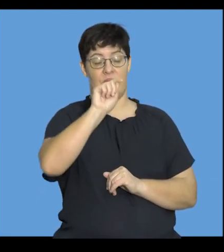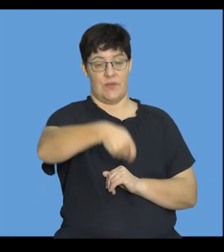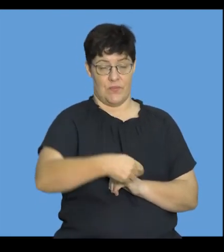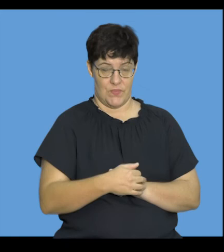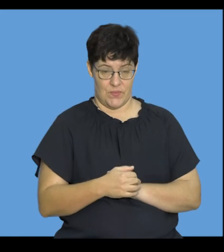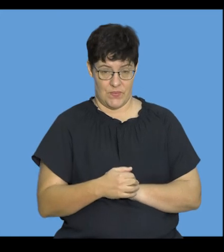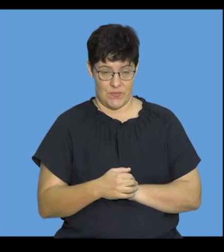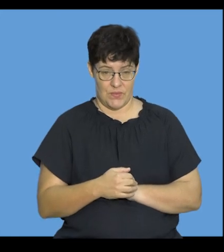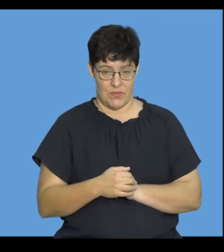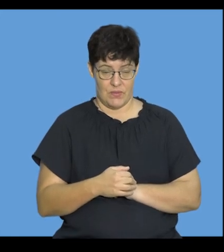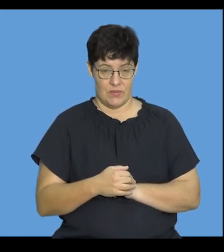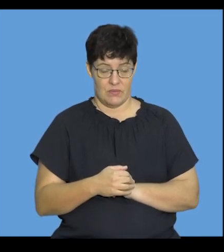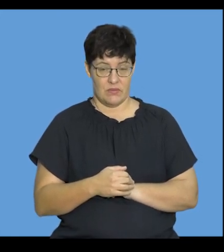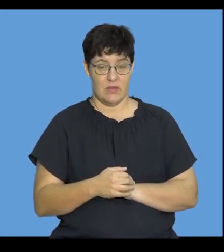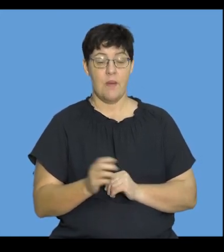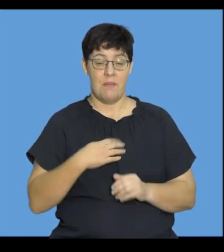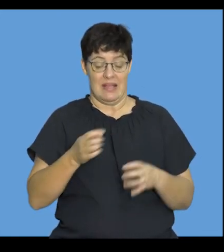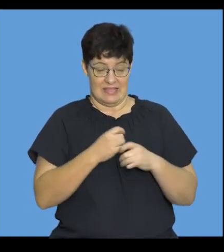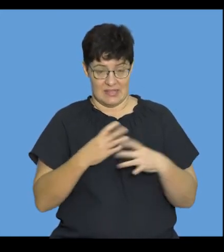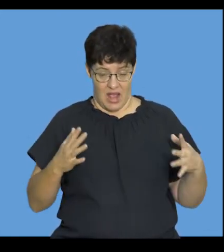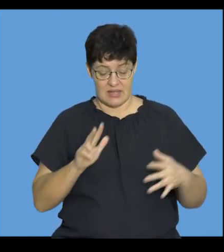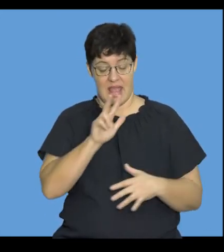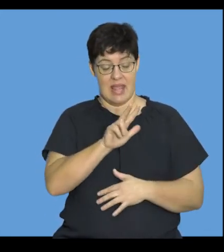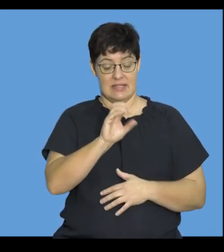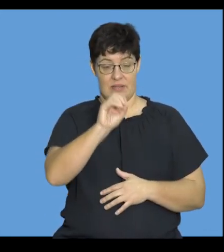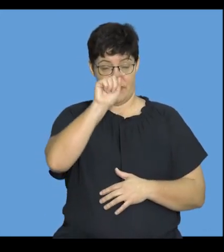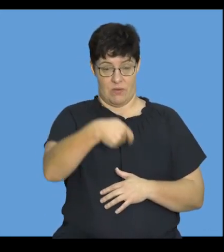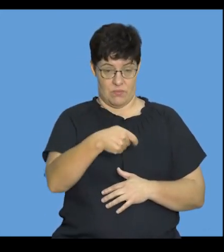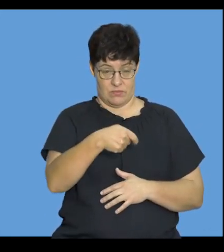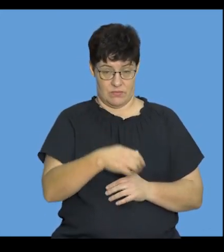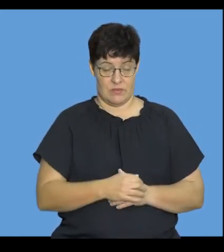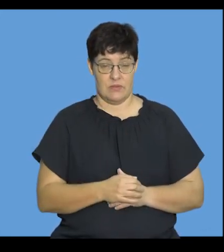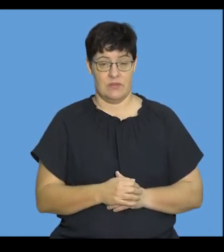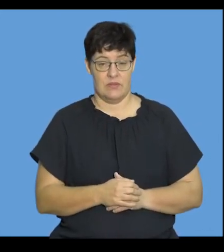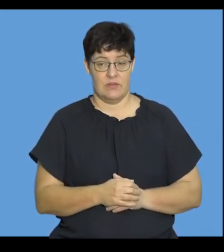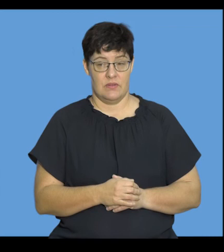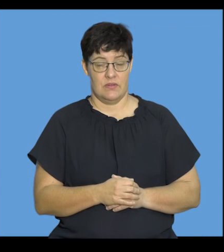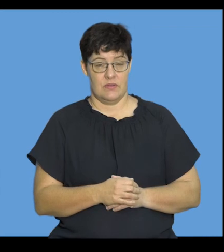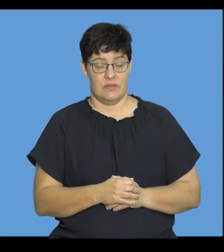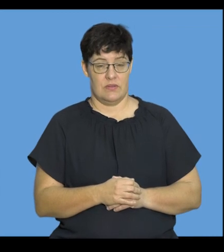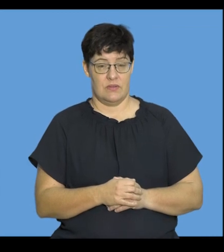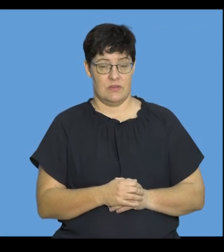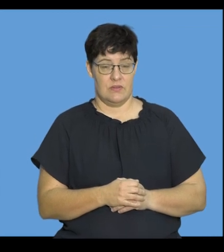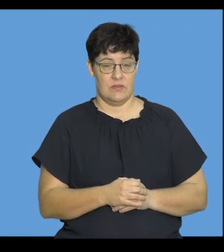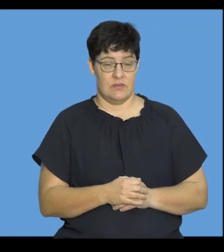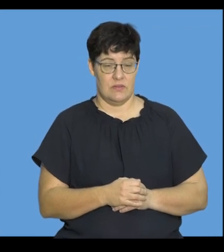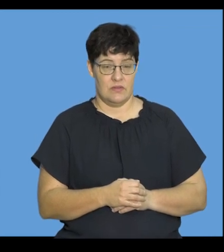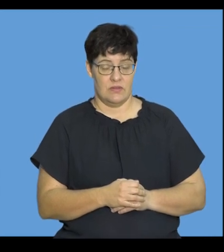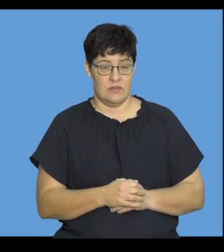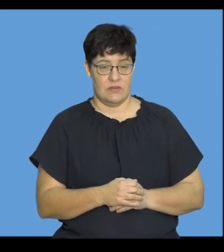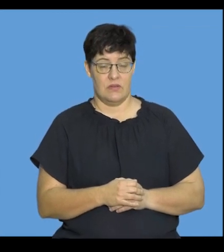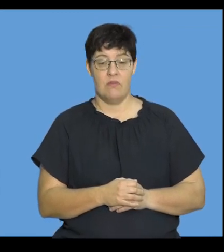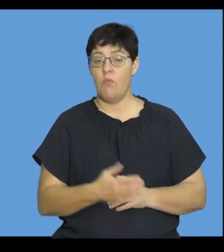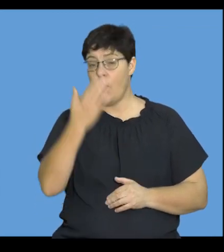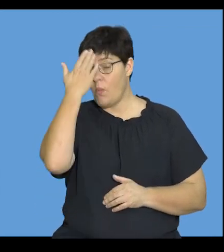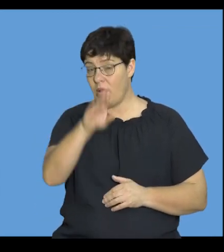Therefore, watch, I start off with my 80,000 as my starting point. And what do I